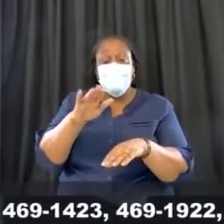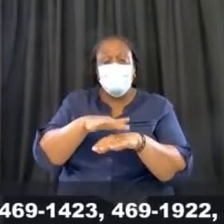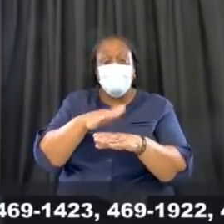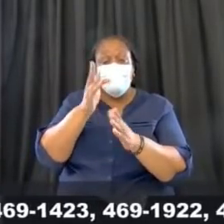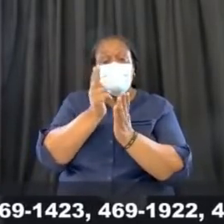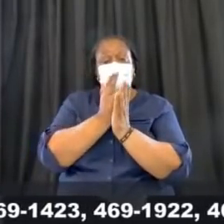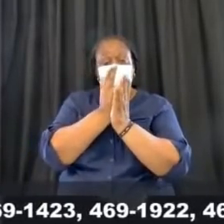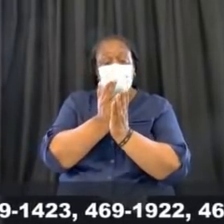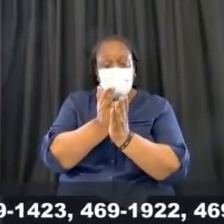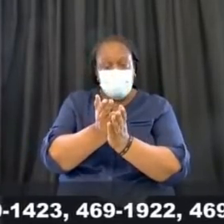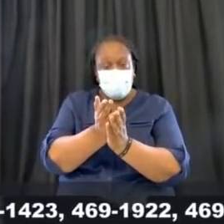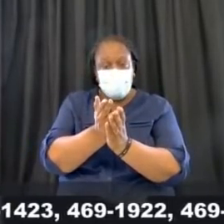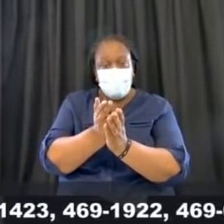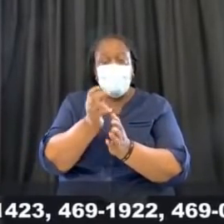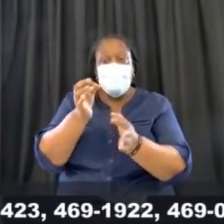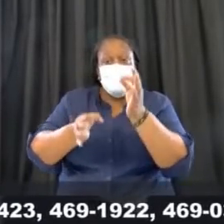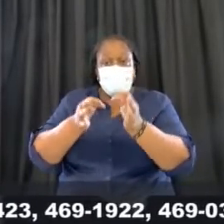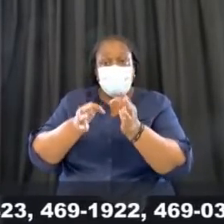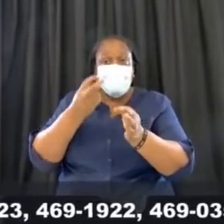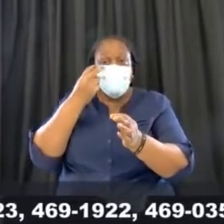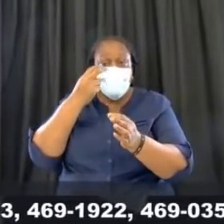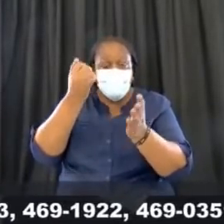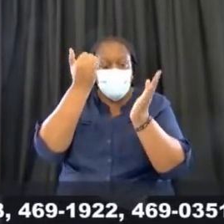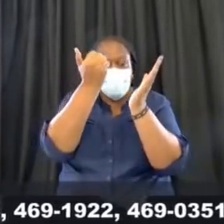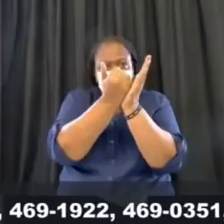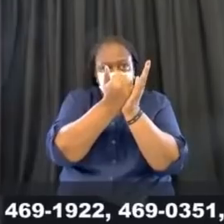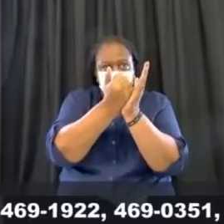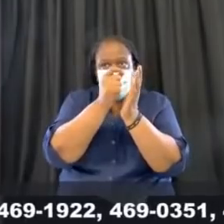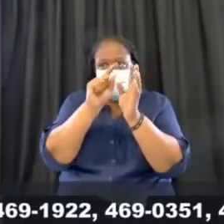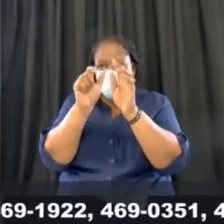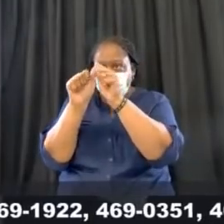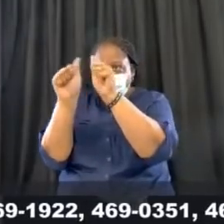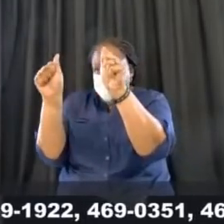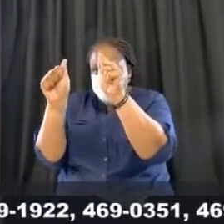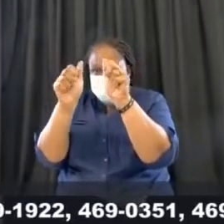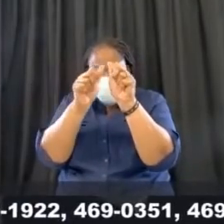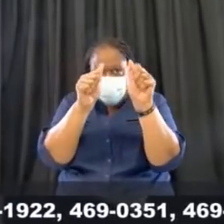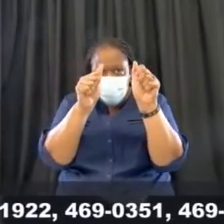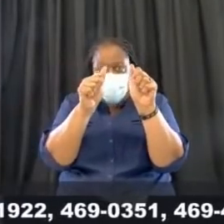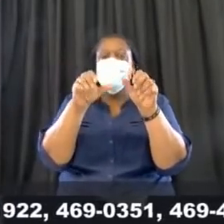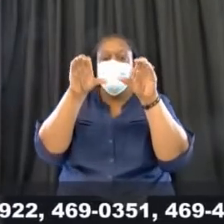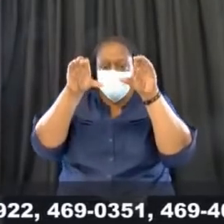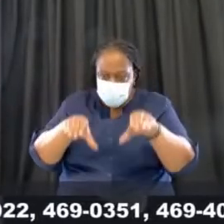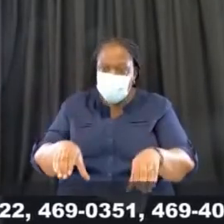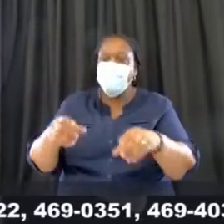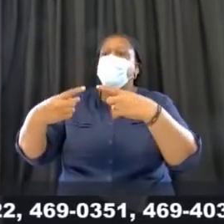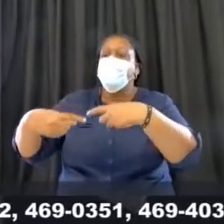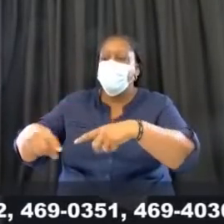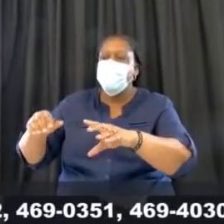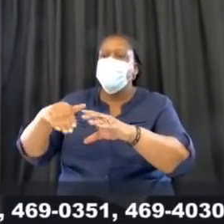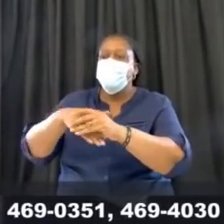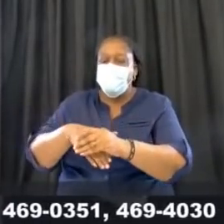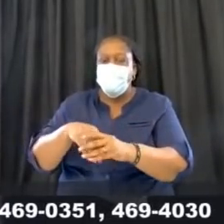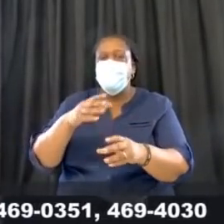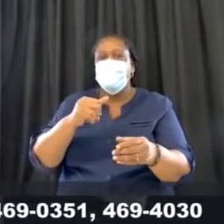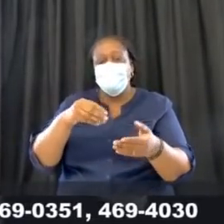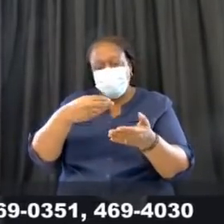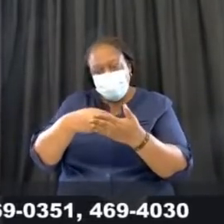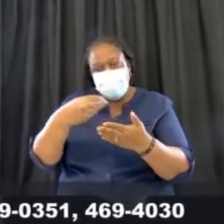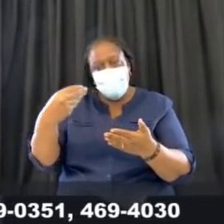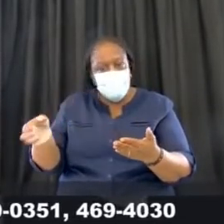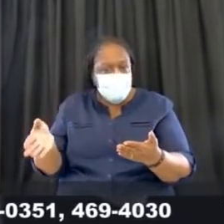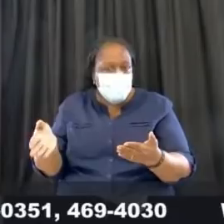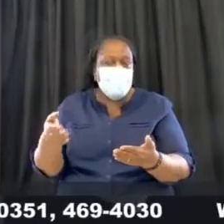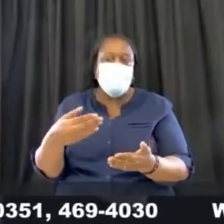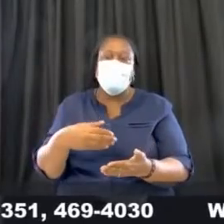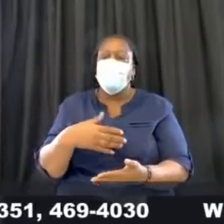is safe for you to do business here. So I'm asking the merchant service providers who we have met with over and over